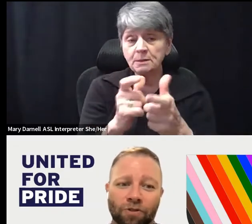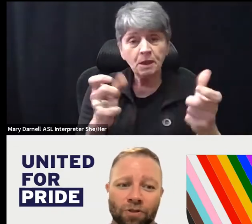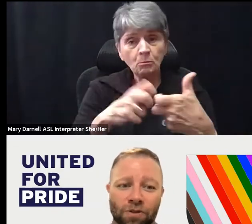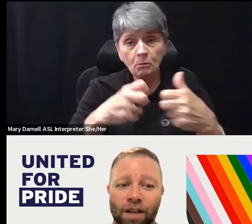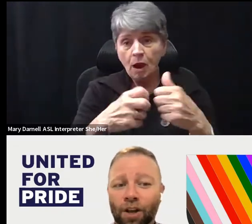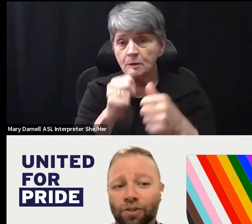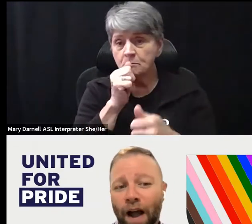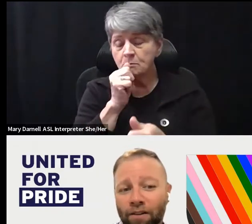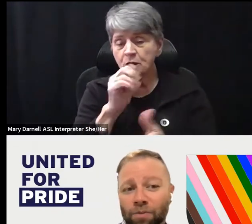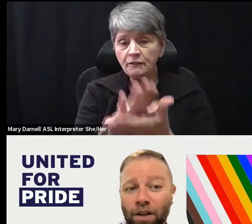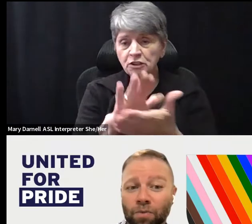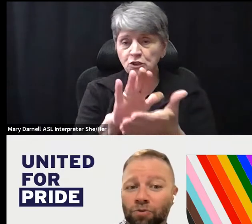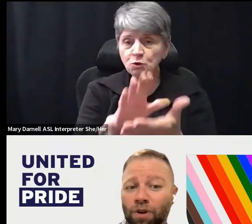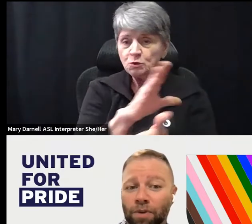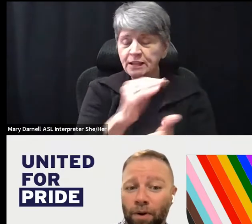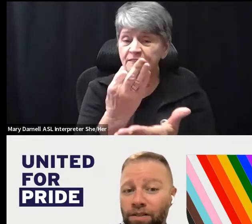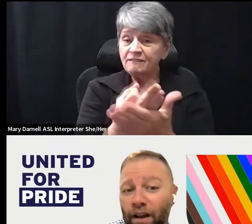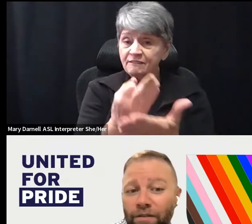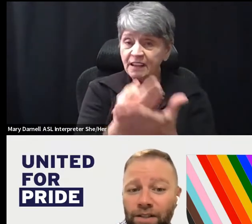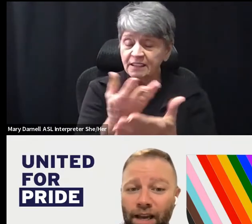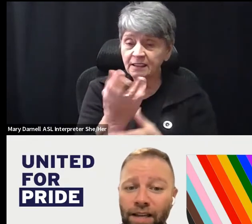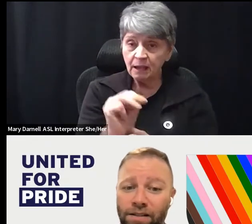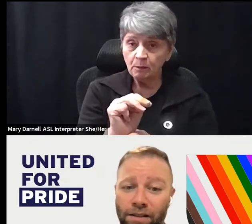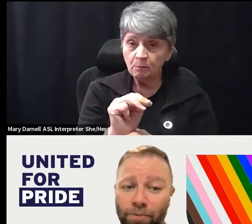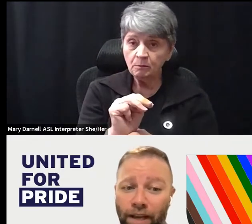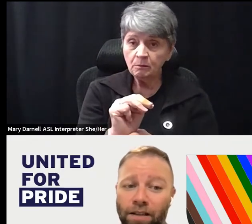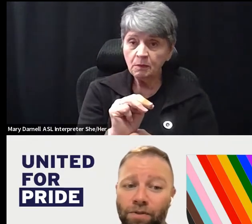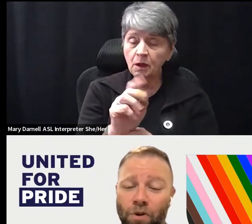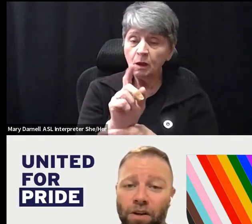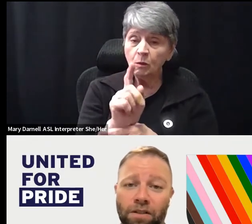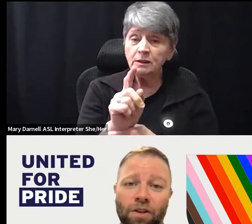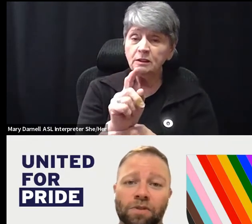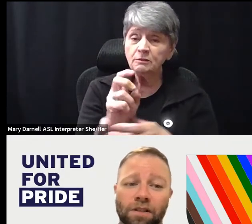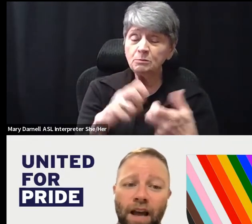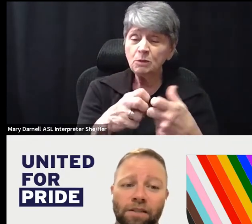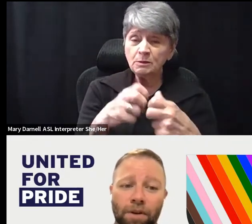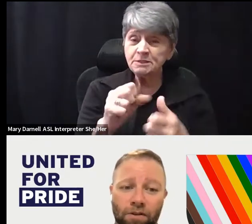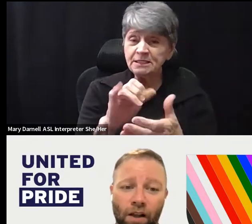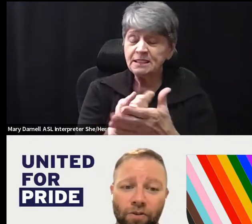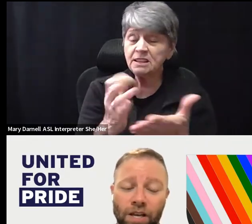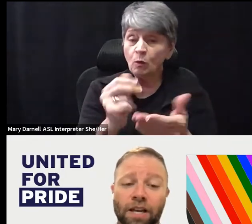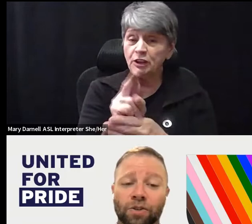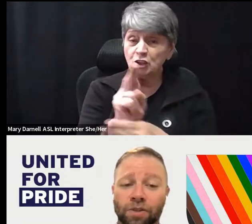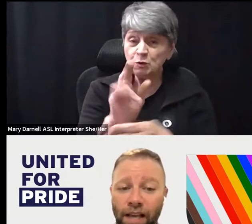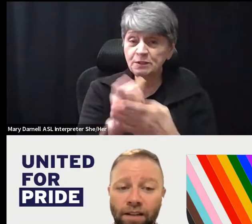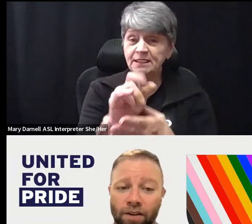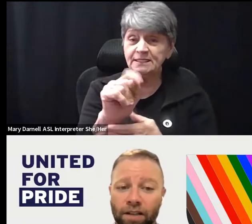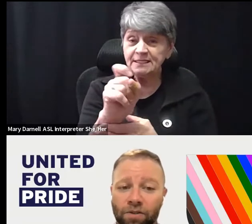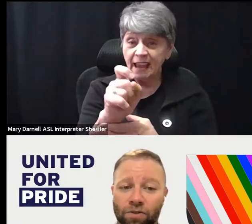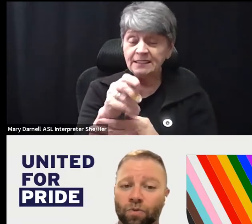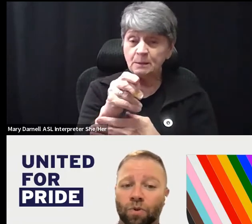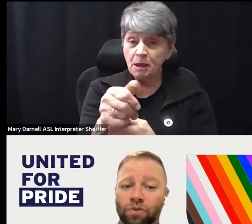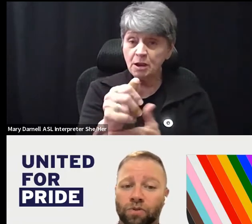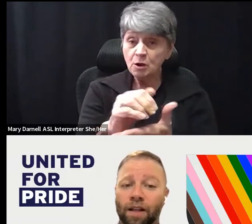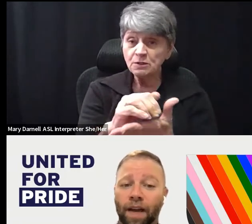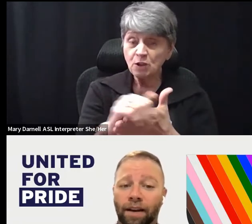hence vouchers. So Alex, one of the real troubling parts of this case is that the plaintiffs wanted to use these taxpayer dollars to send their kids